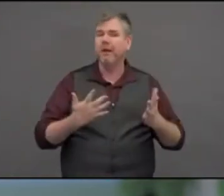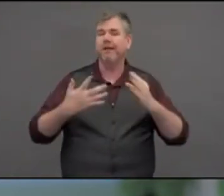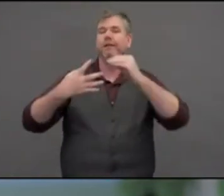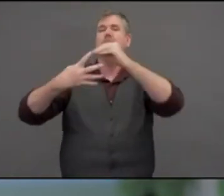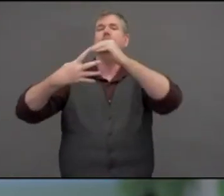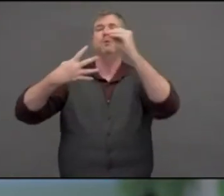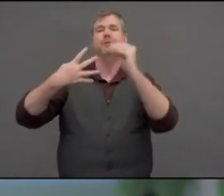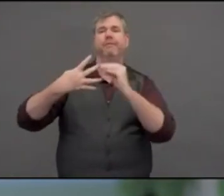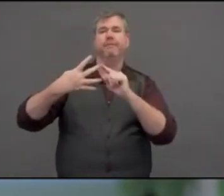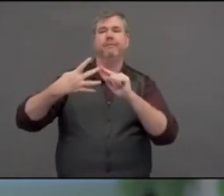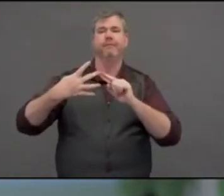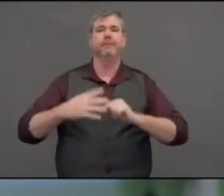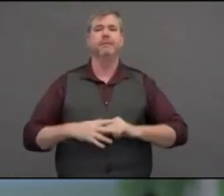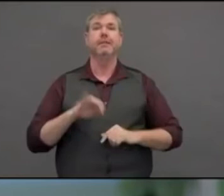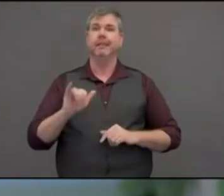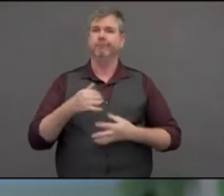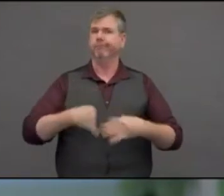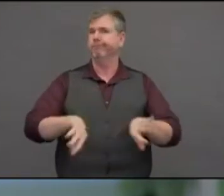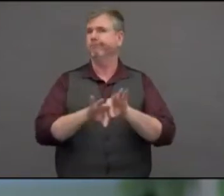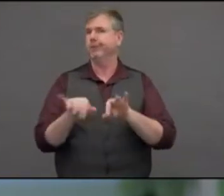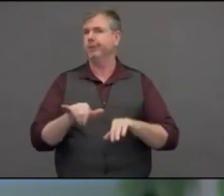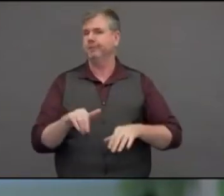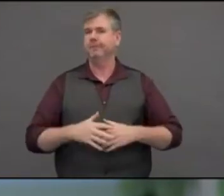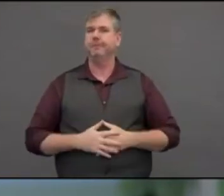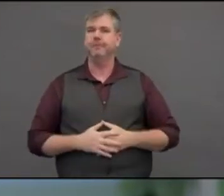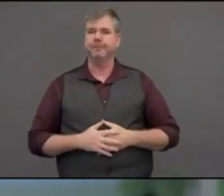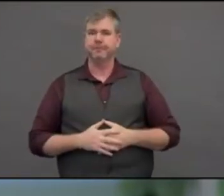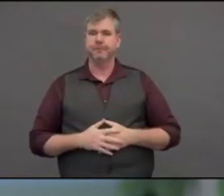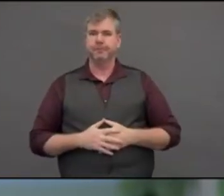that's important too. But as we move forward,